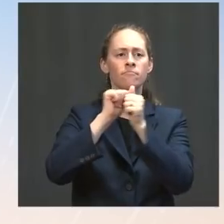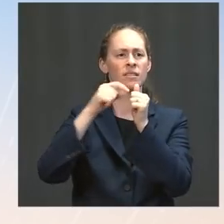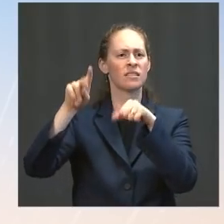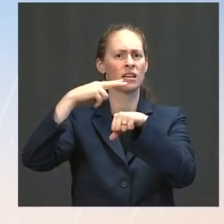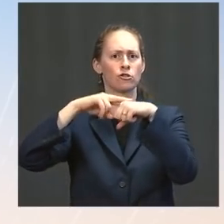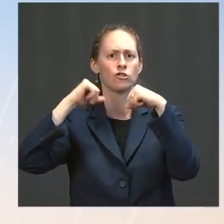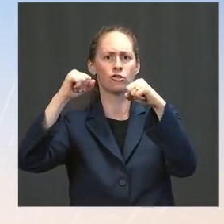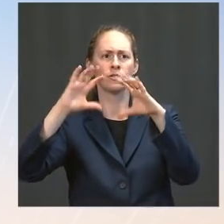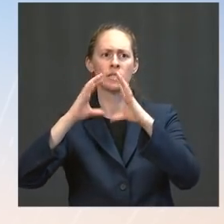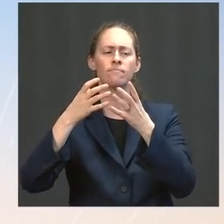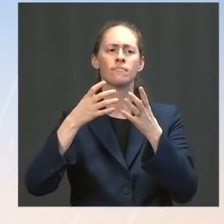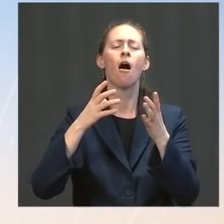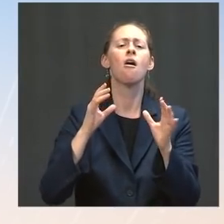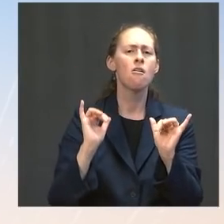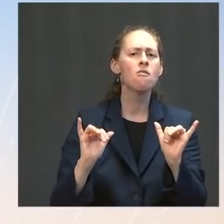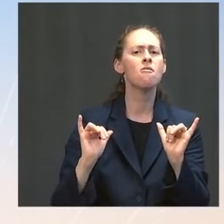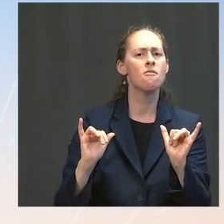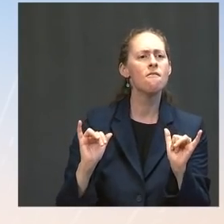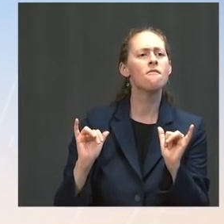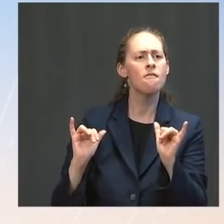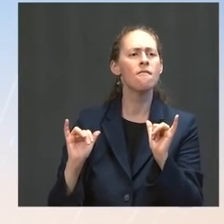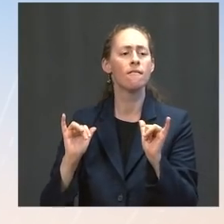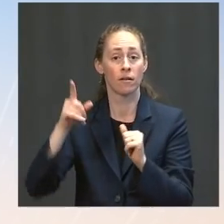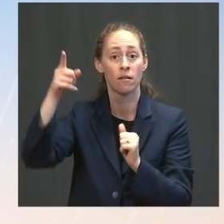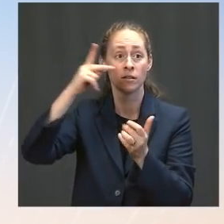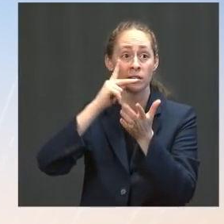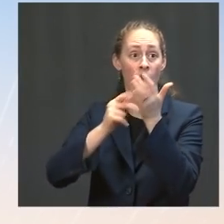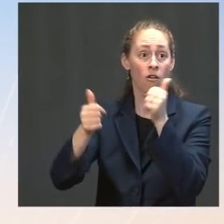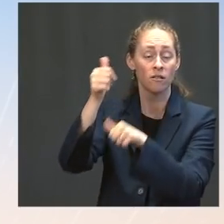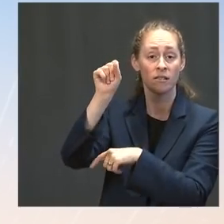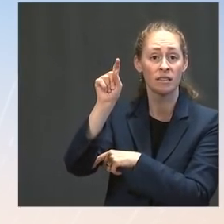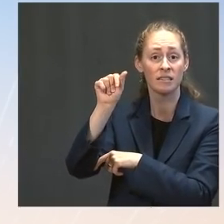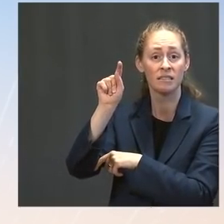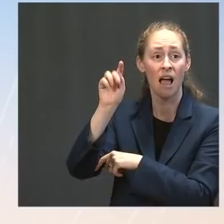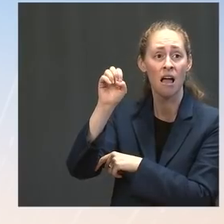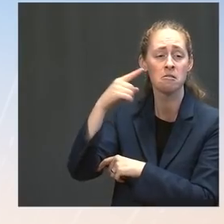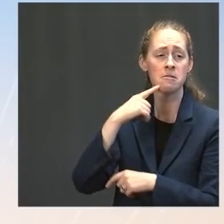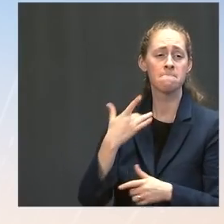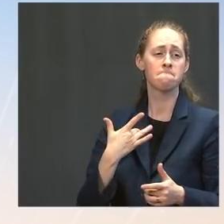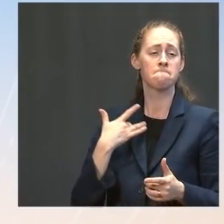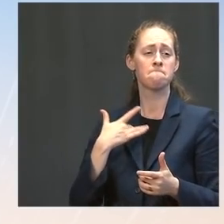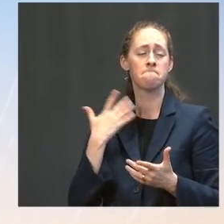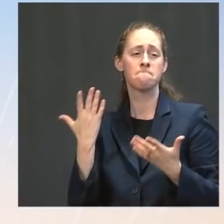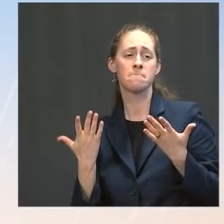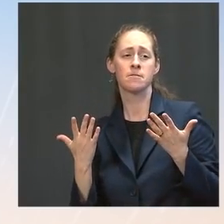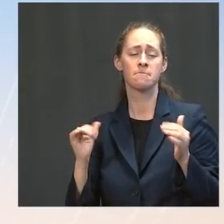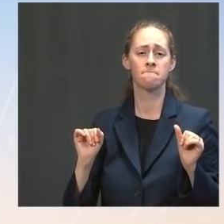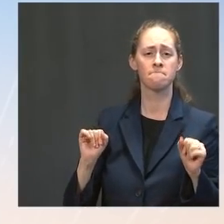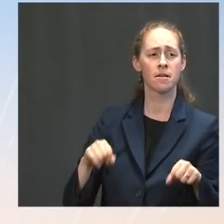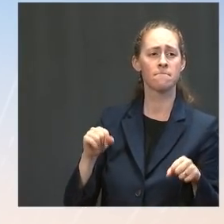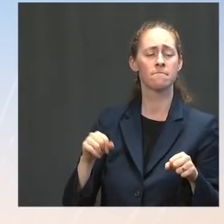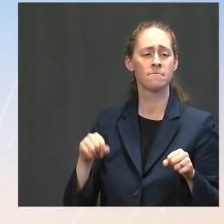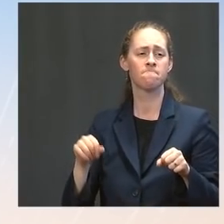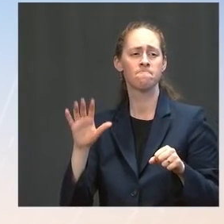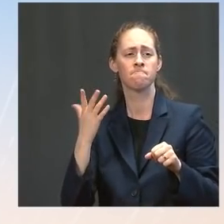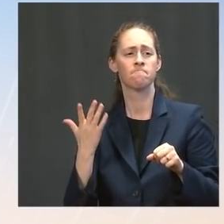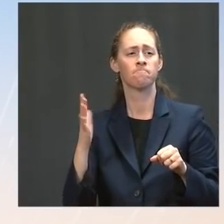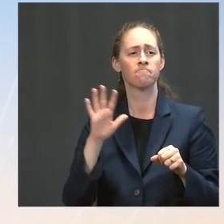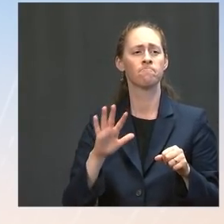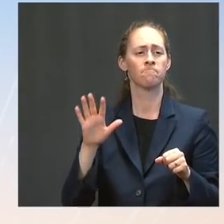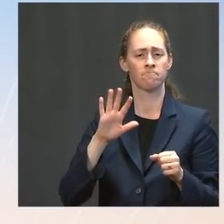know that the Secretary of State talked about this, and I know that you've answered Sure. some questions on this, but I really just want to kind of drill down on